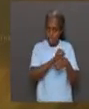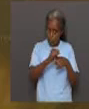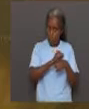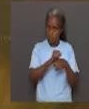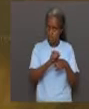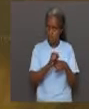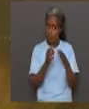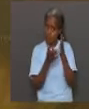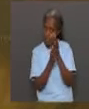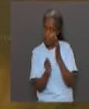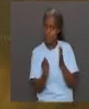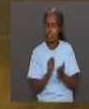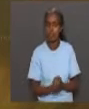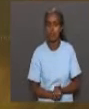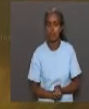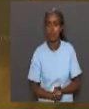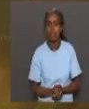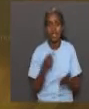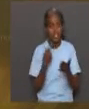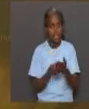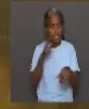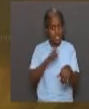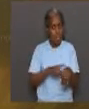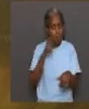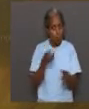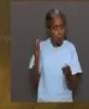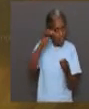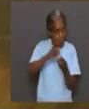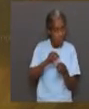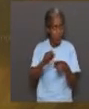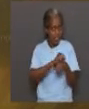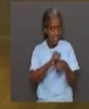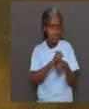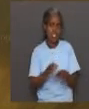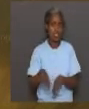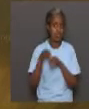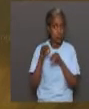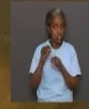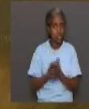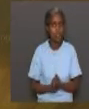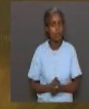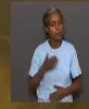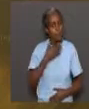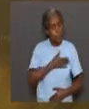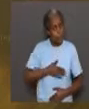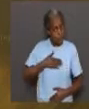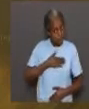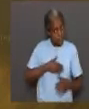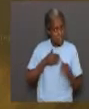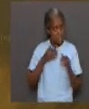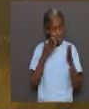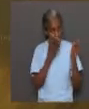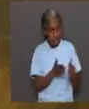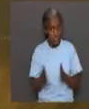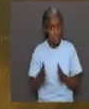skilled. There is time for one more activity, students. Please get ready